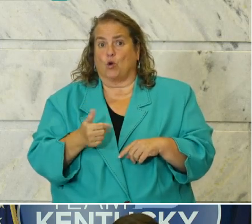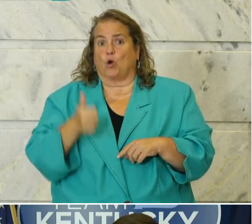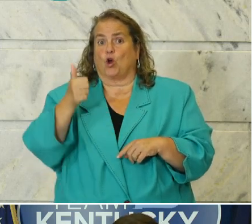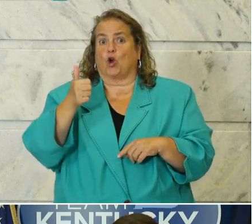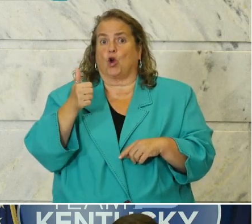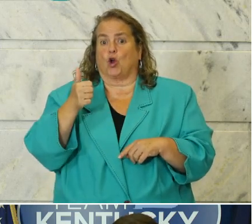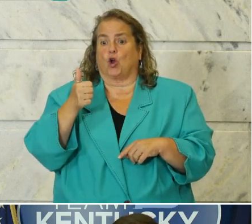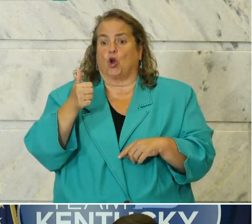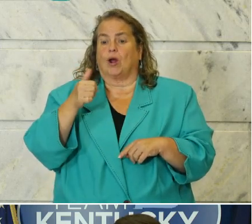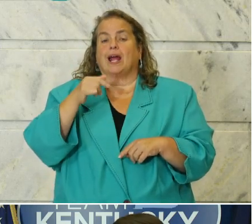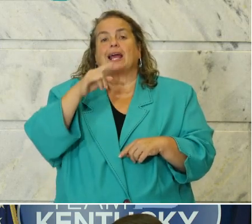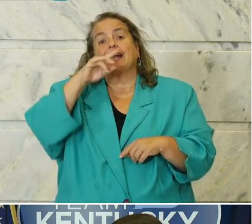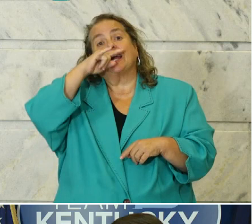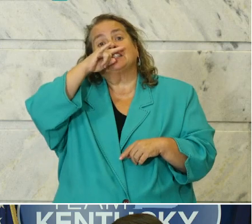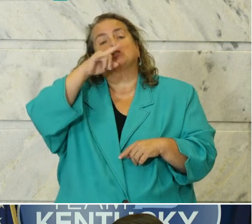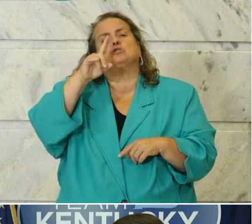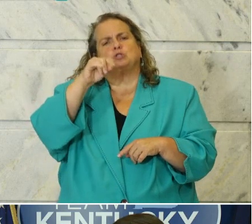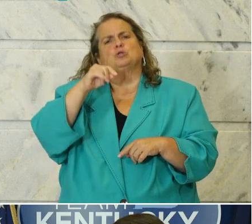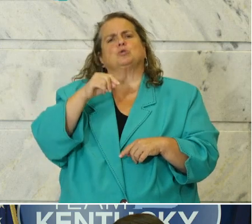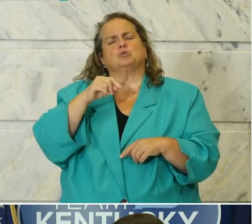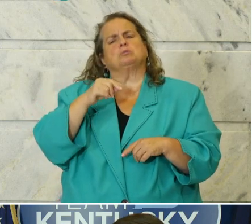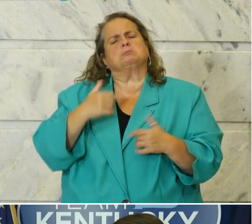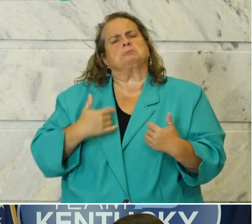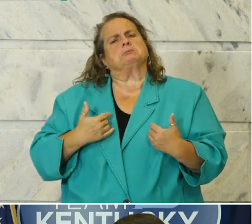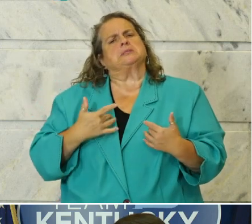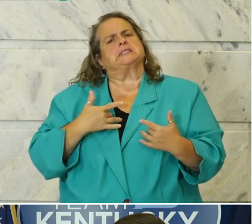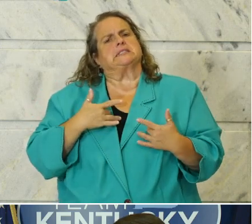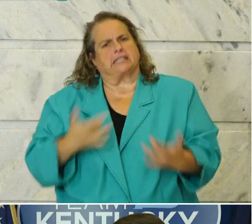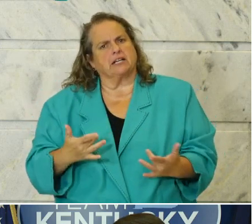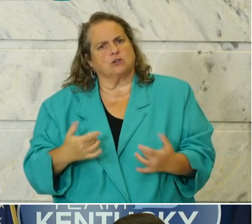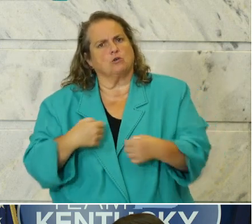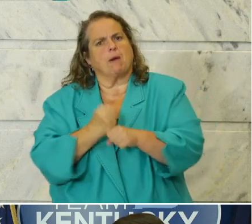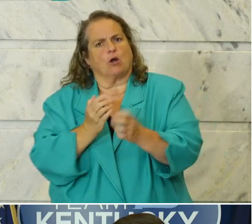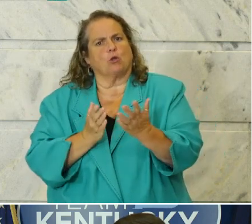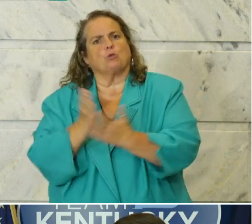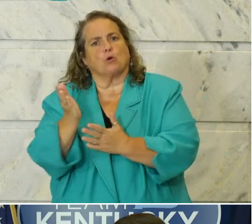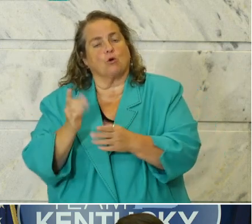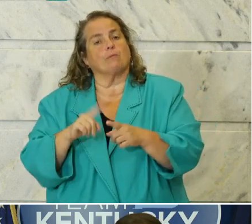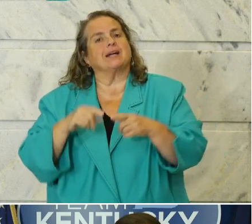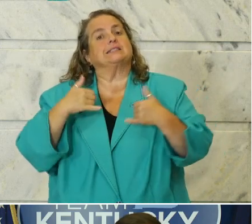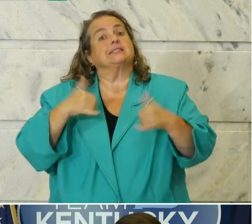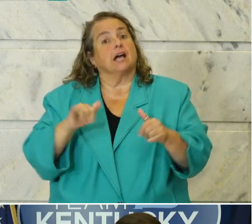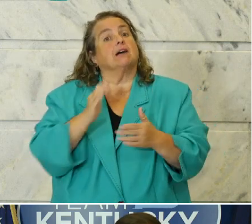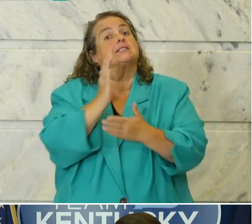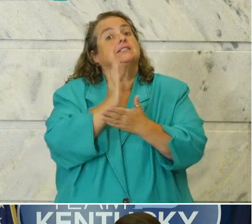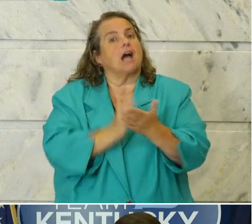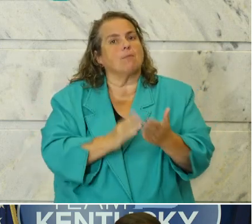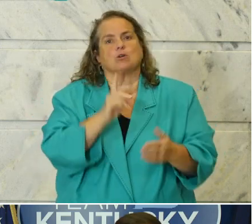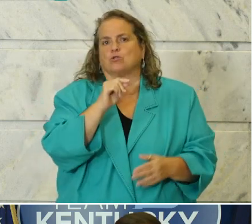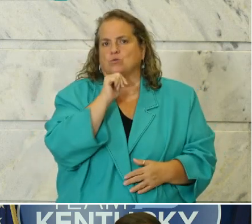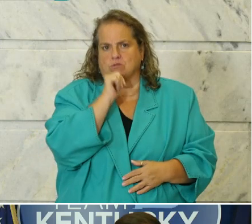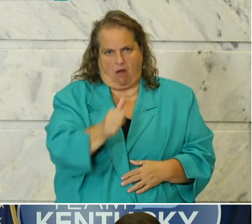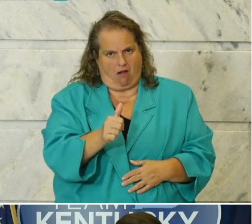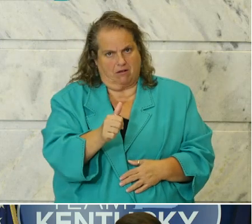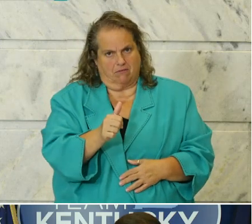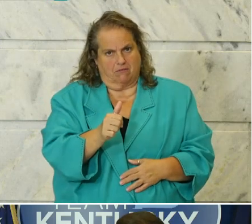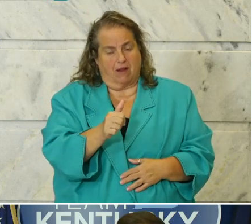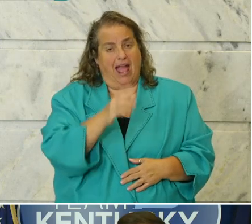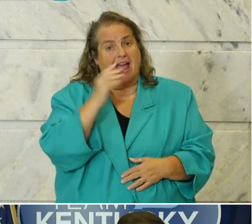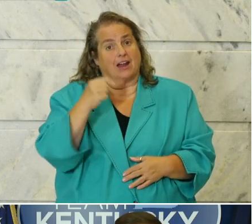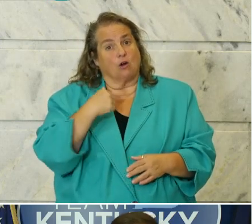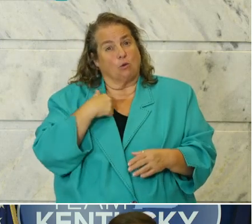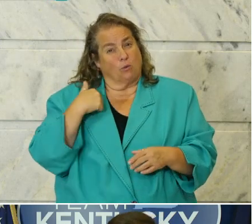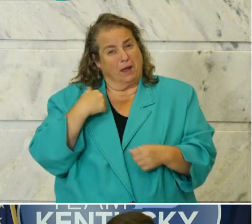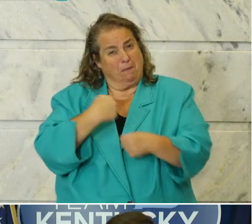with kids, there are still bad outcomes. And the more we create a situation where the spread can